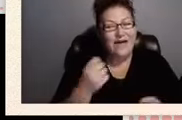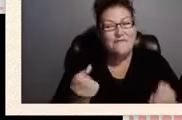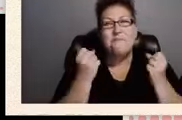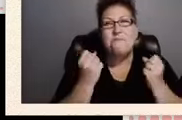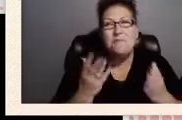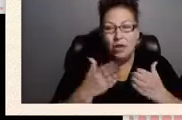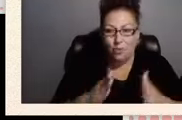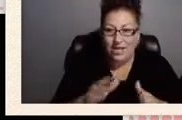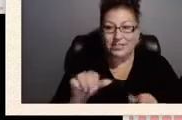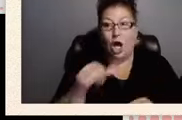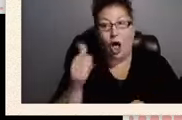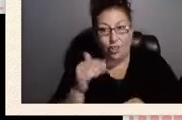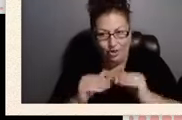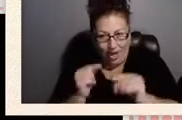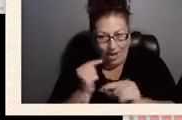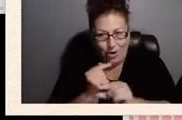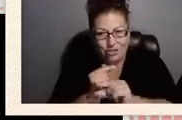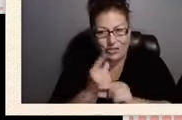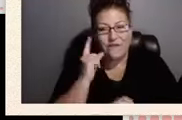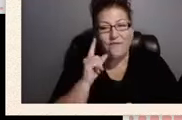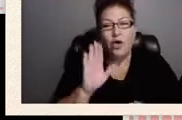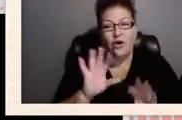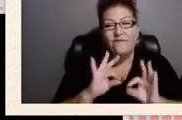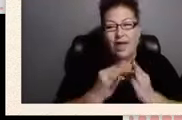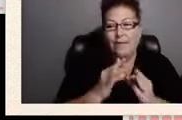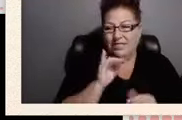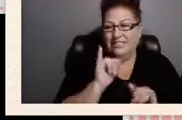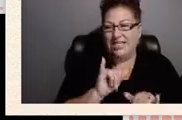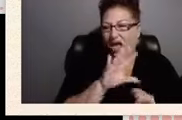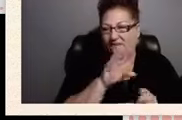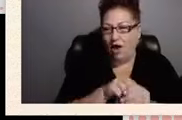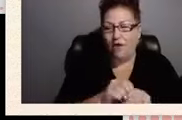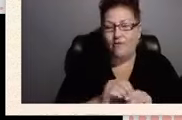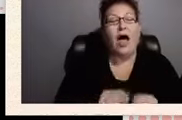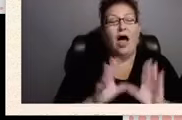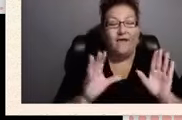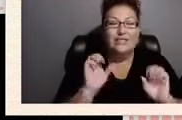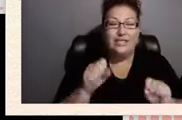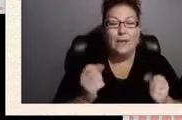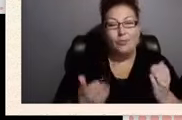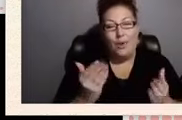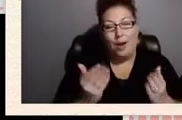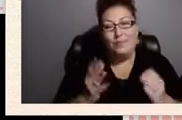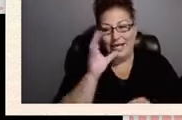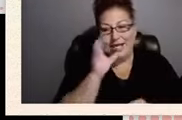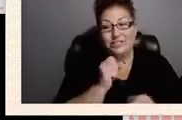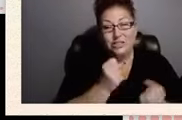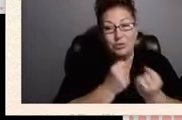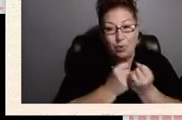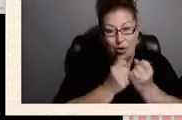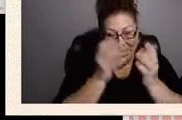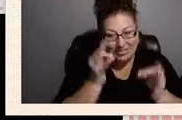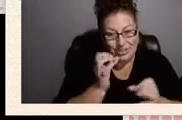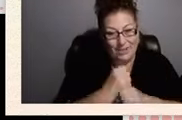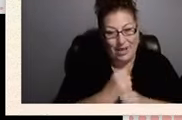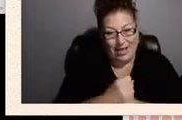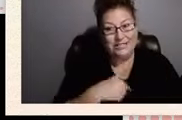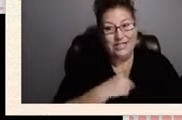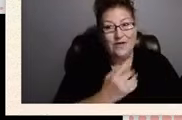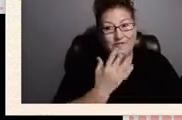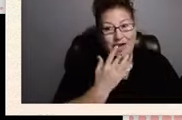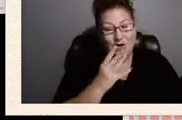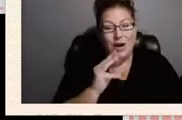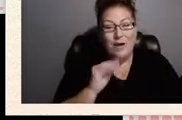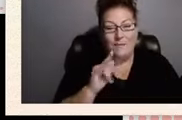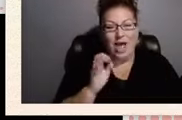guardianship for your loved ones to stay involved. And obviously, you can probably guess that supported decision-making is our favorite, and Mike's going to tell you about that in a